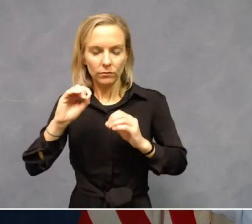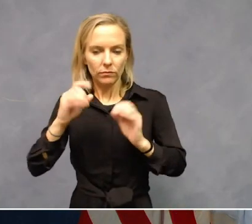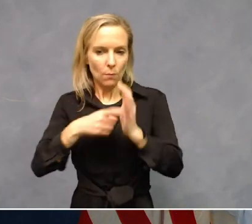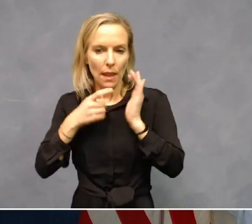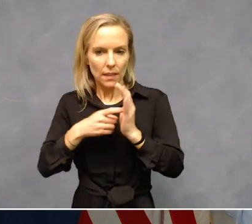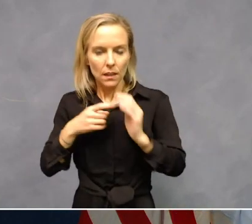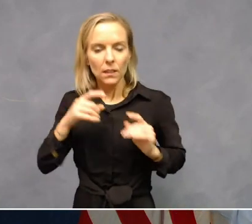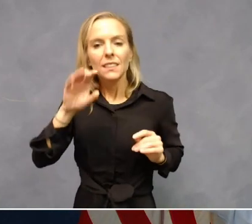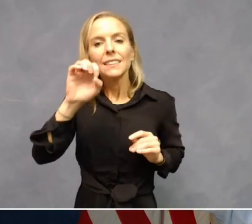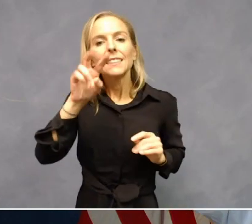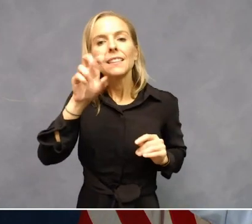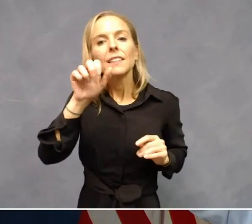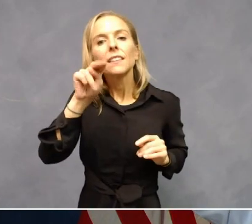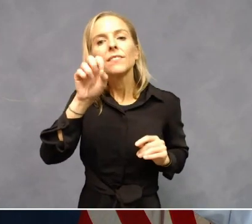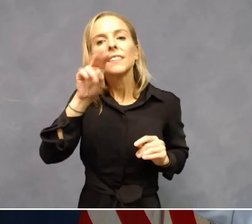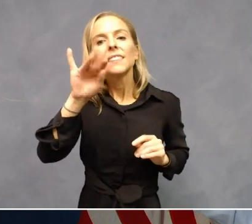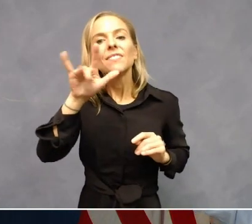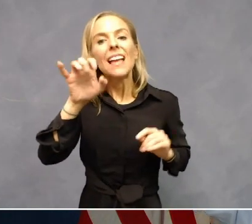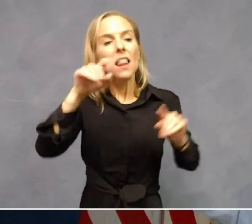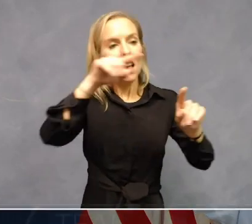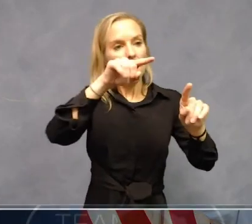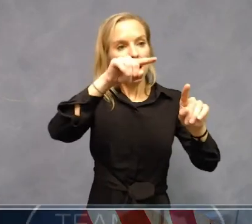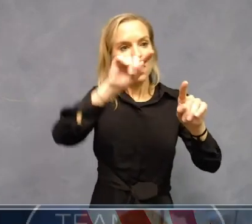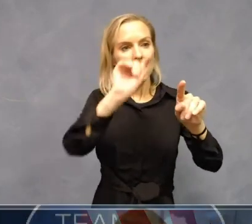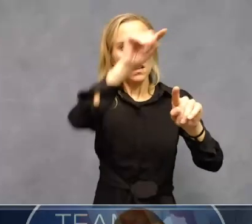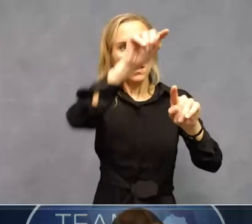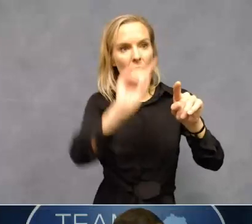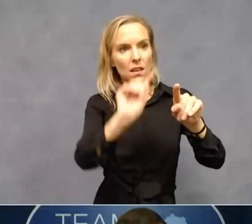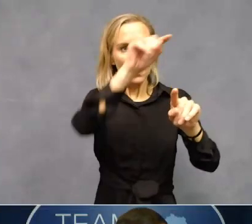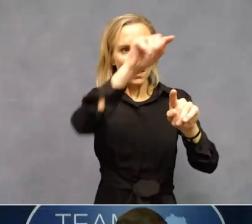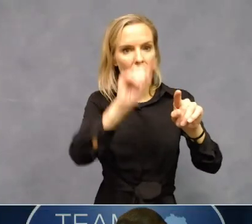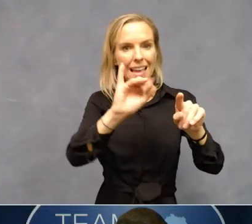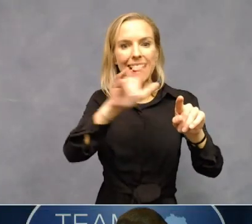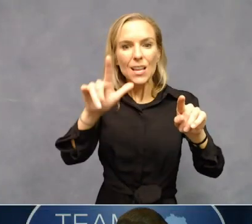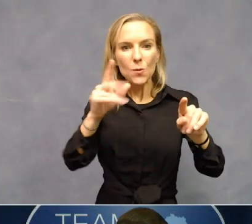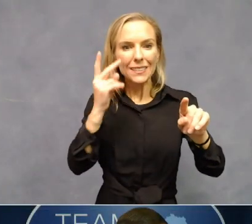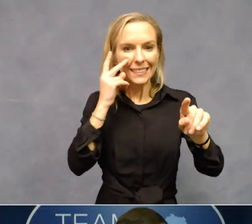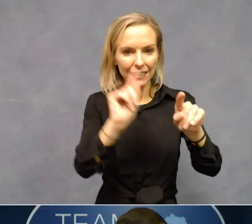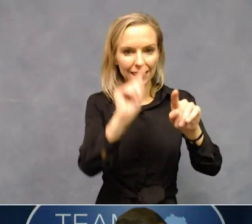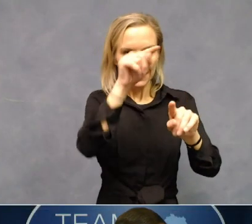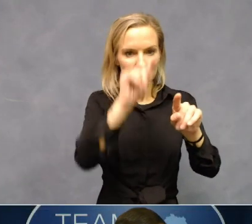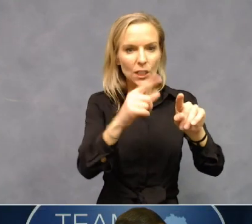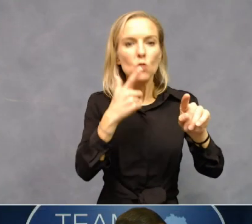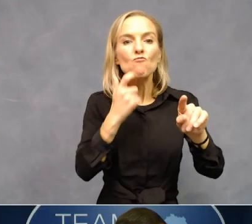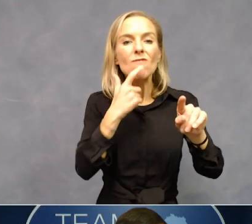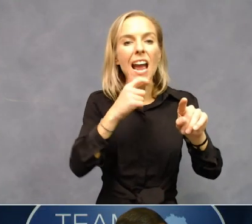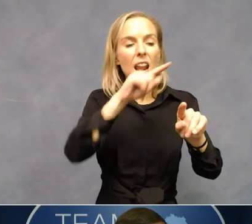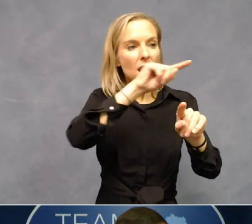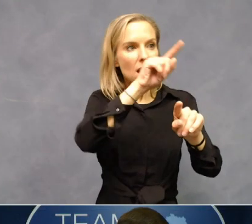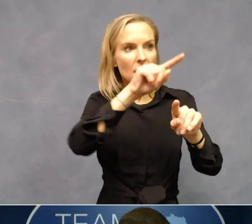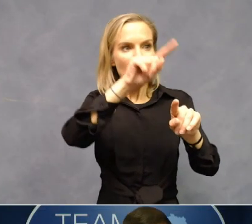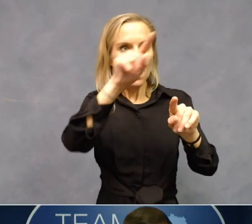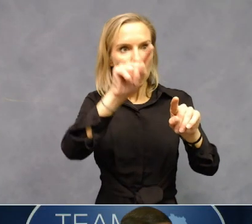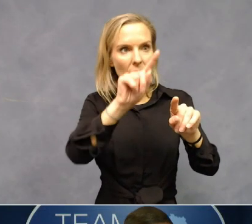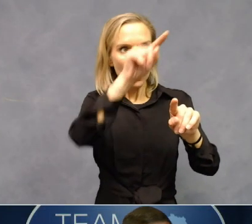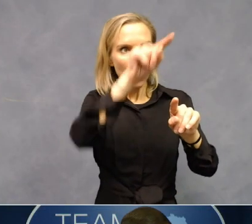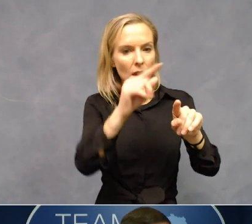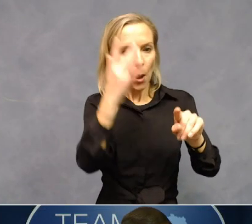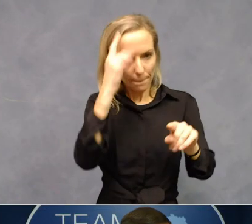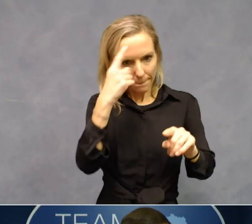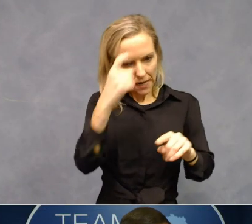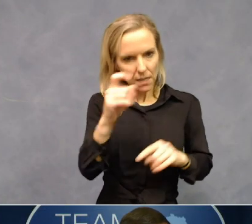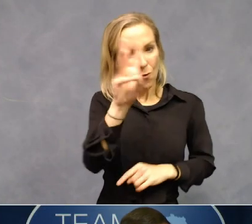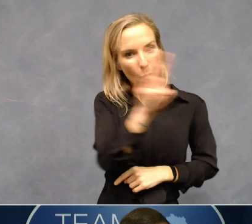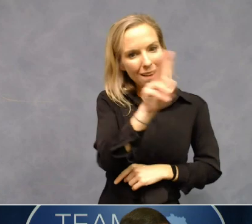area being very hot as well. That impacts that area of western Kentucky that we see